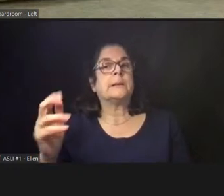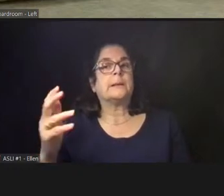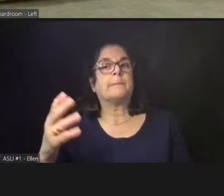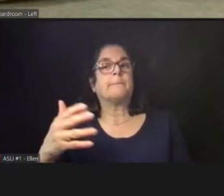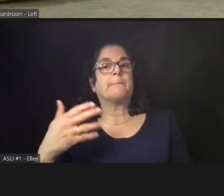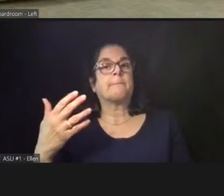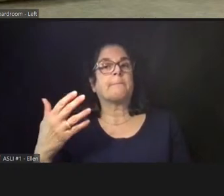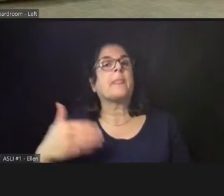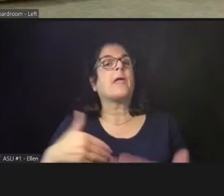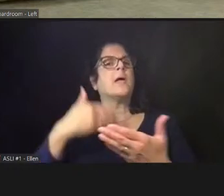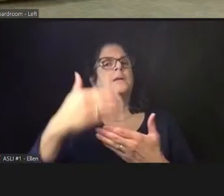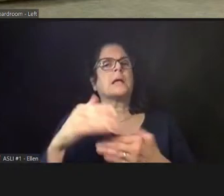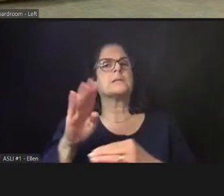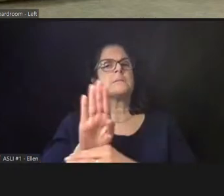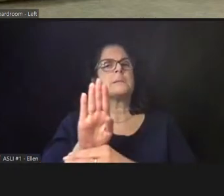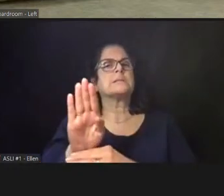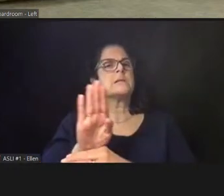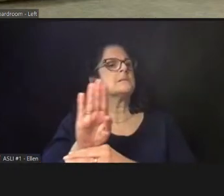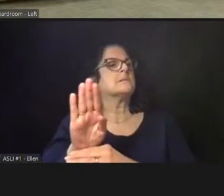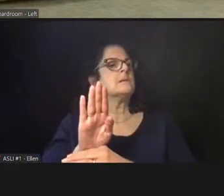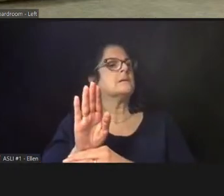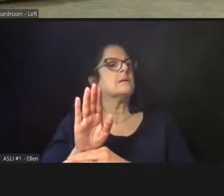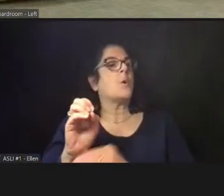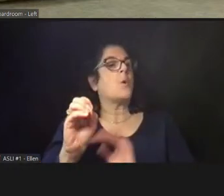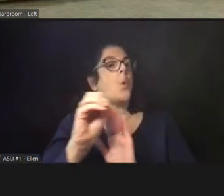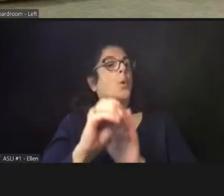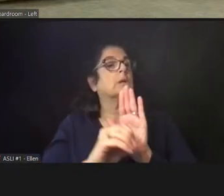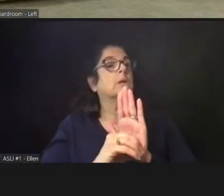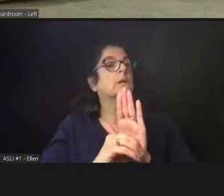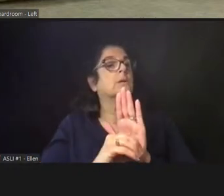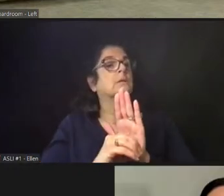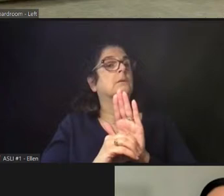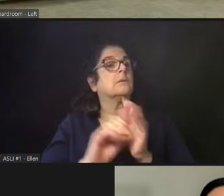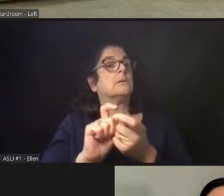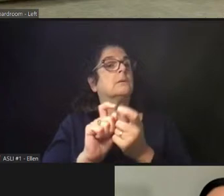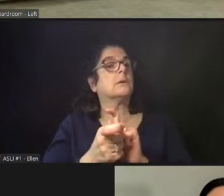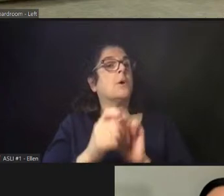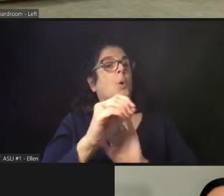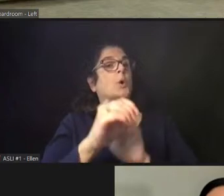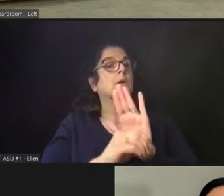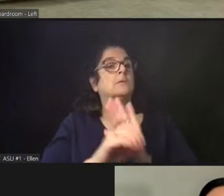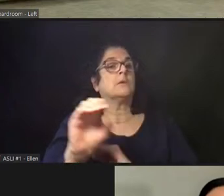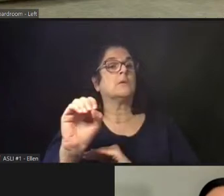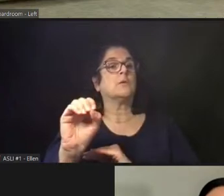Our next order of business is an ordinance amending ordinance number